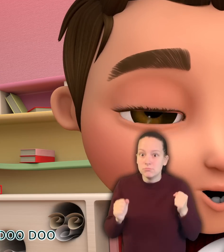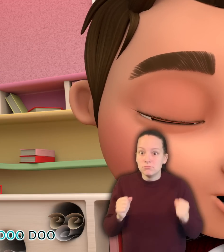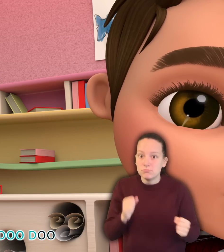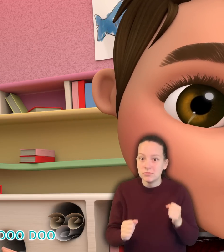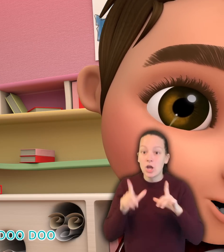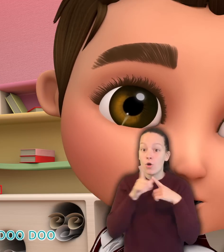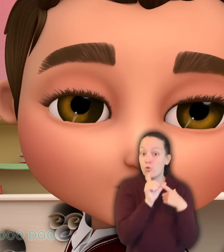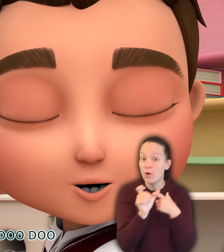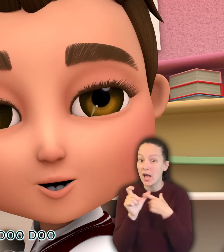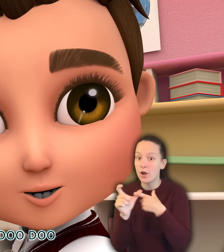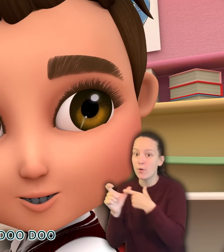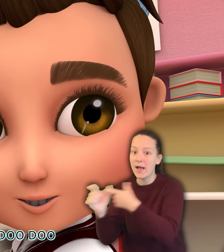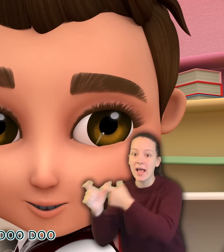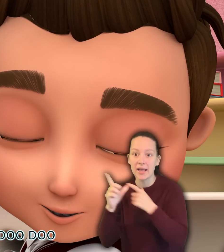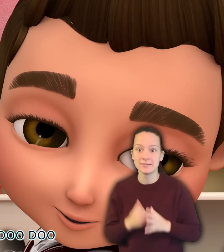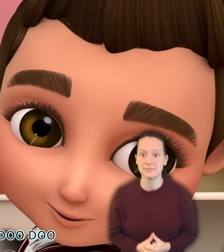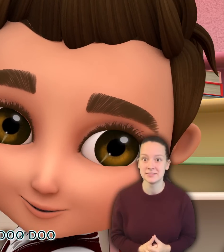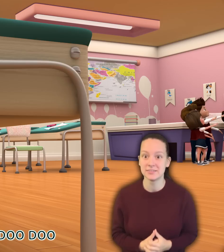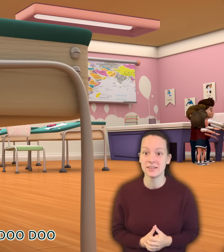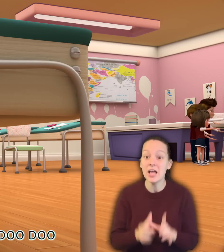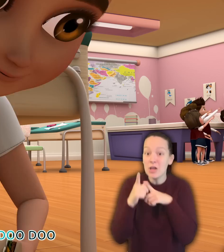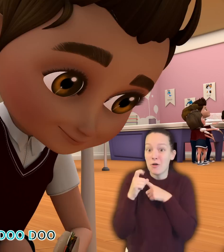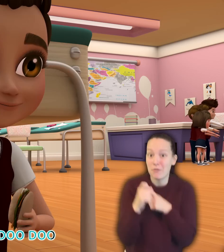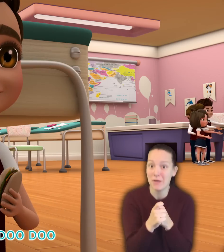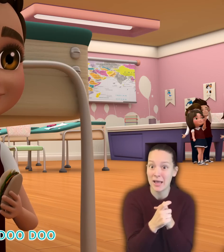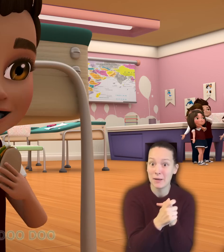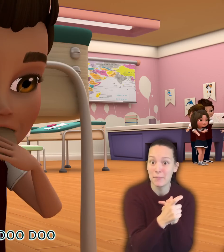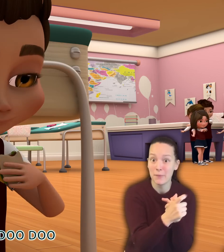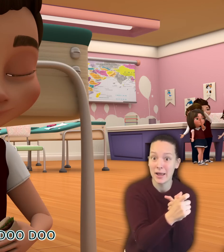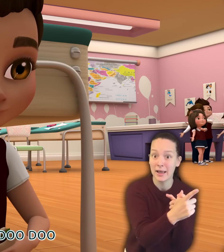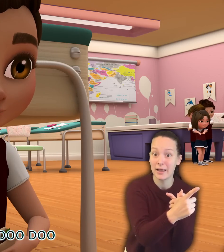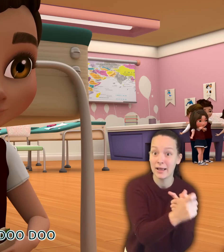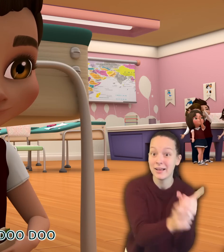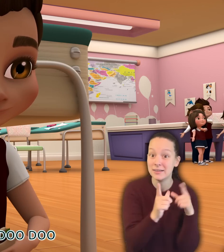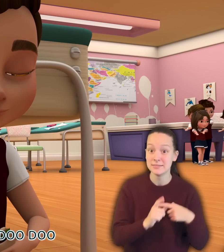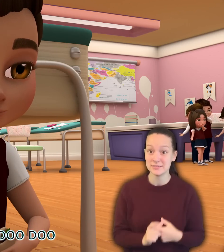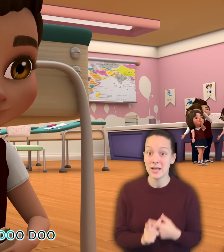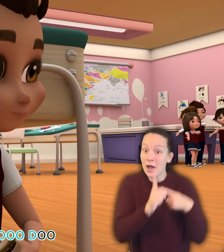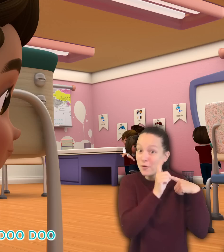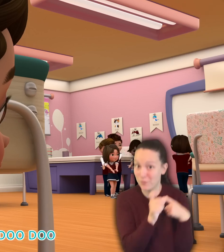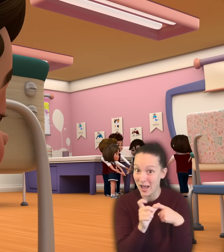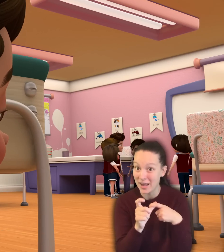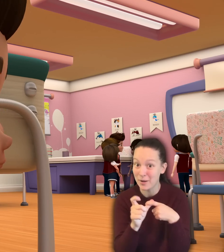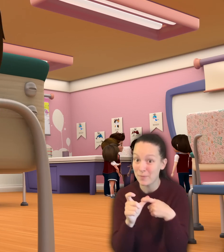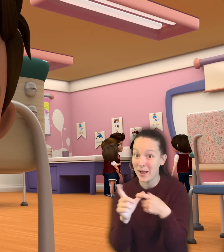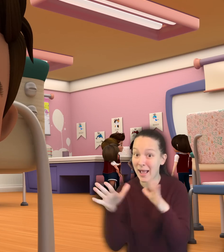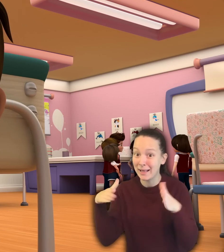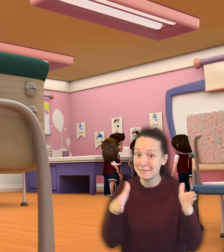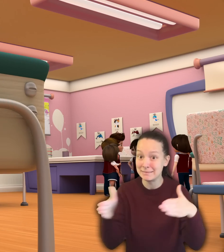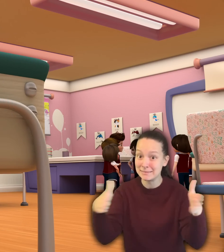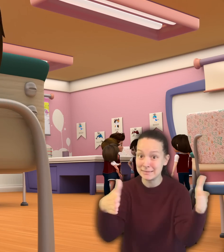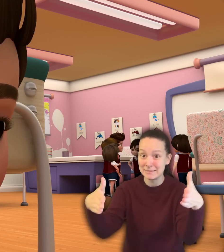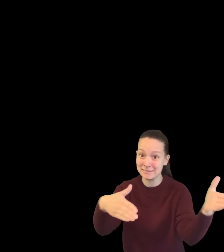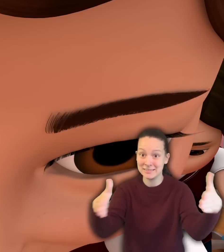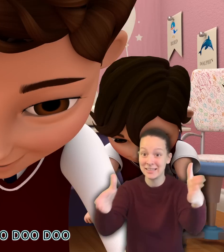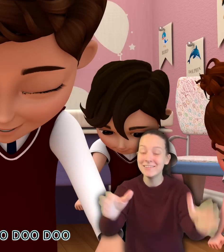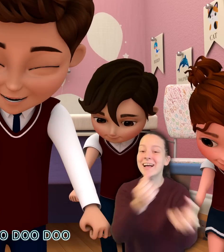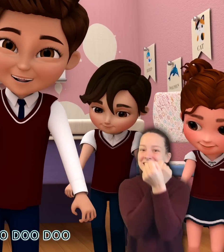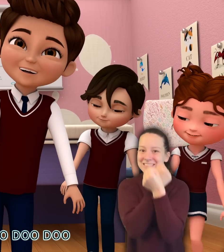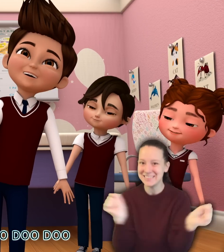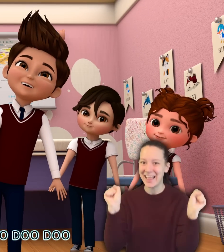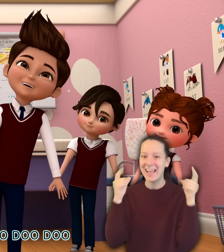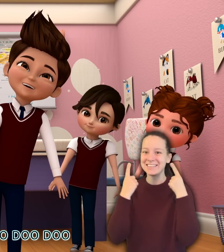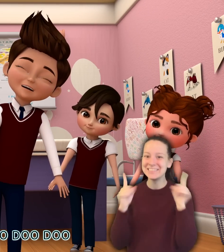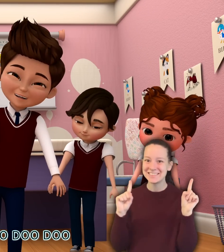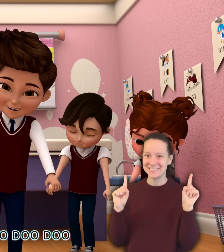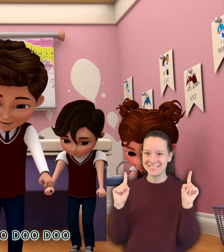away, run away, run away, run away. Safe